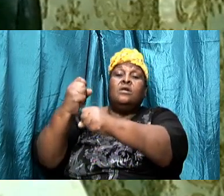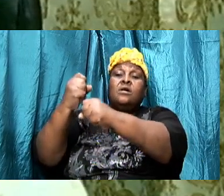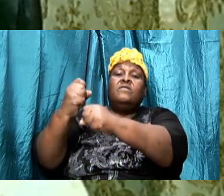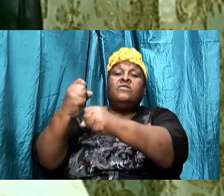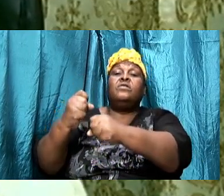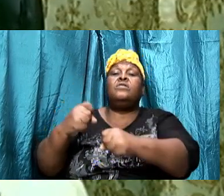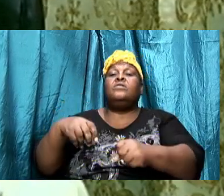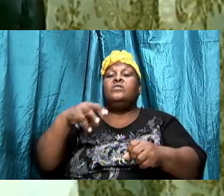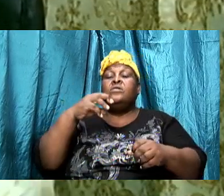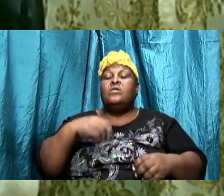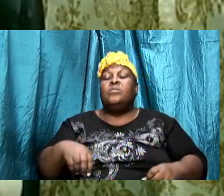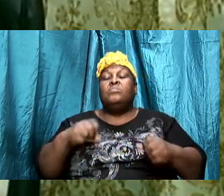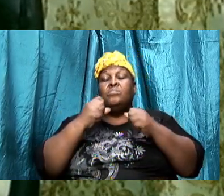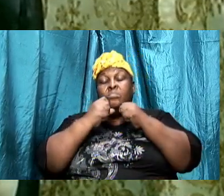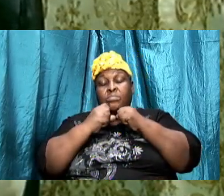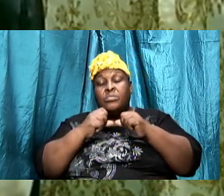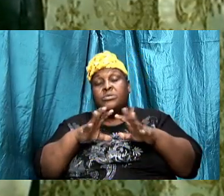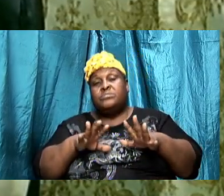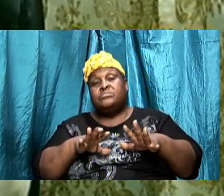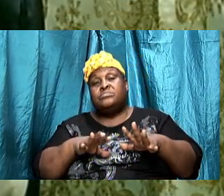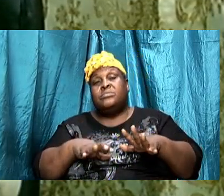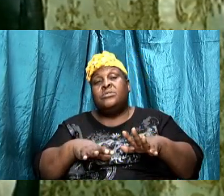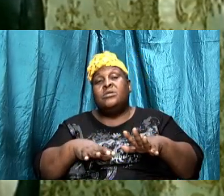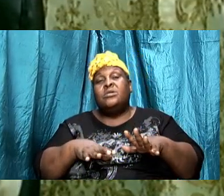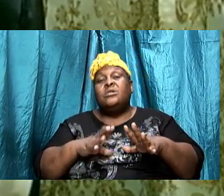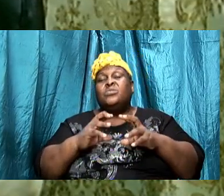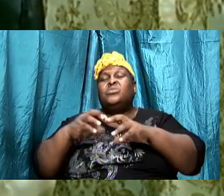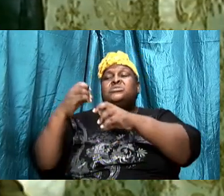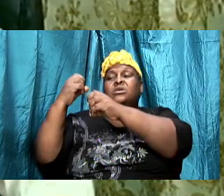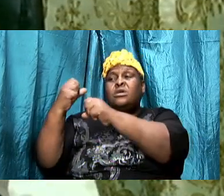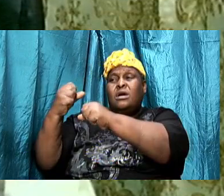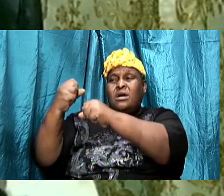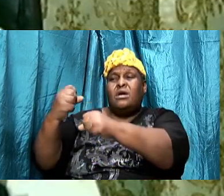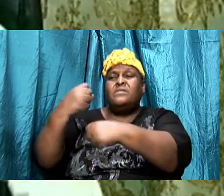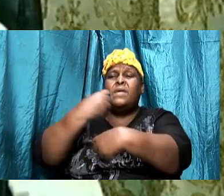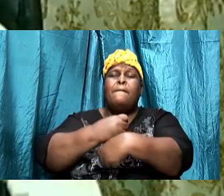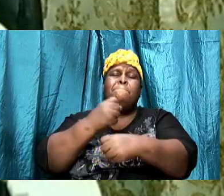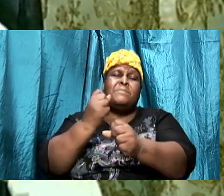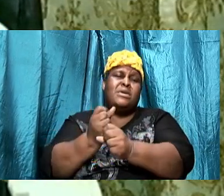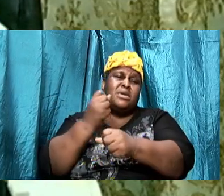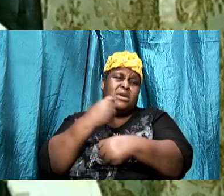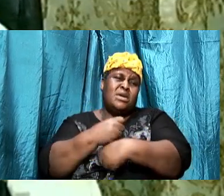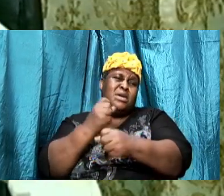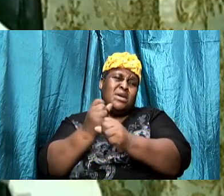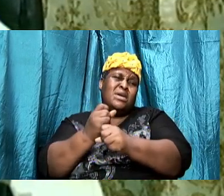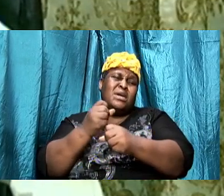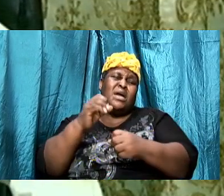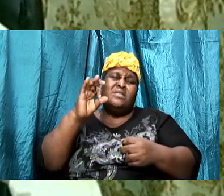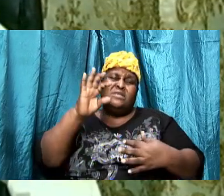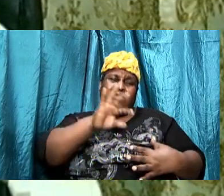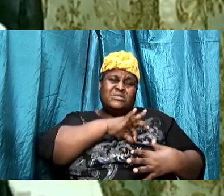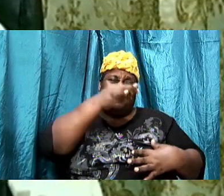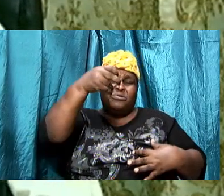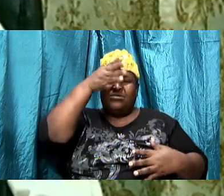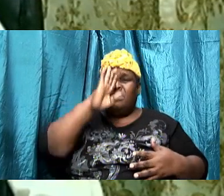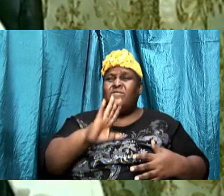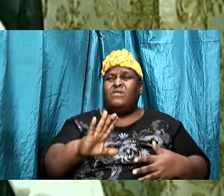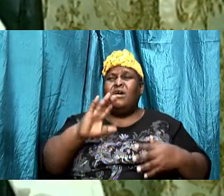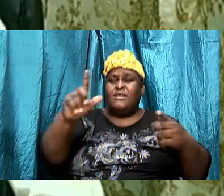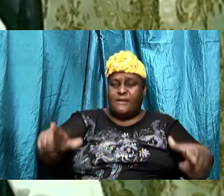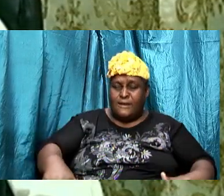Covenant was an ark that was made, and you know, the Spirit of God dwells